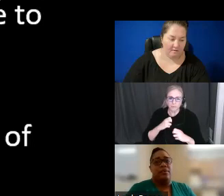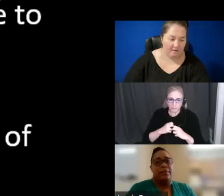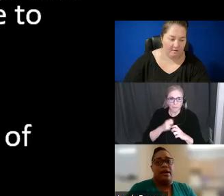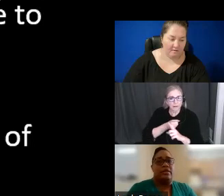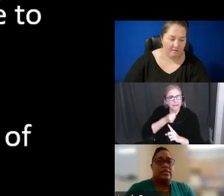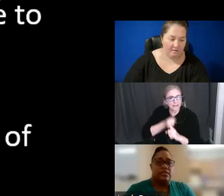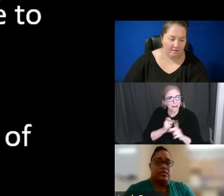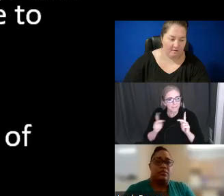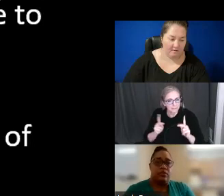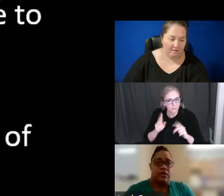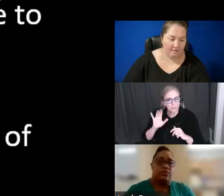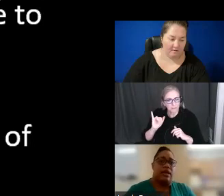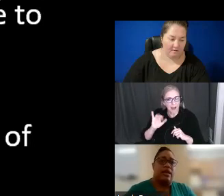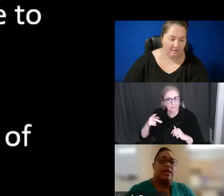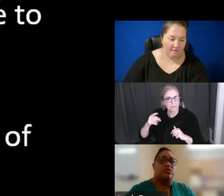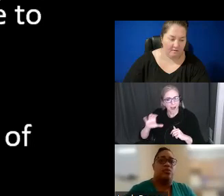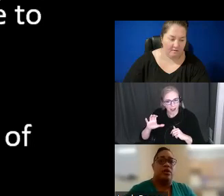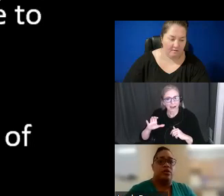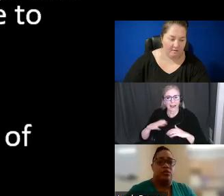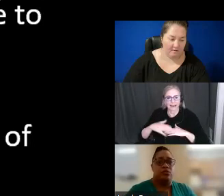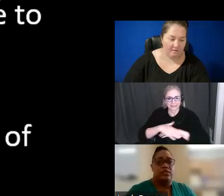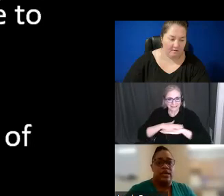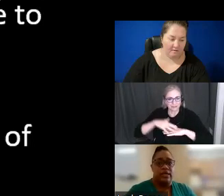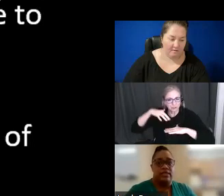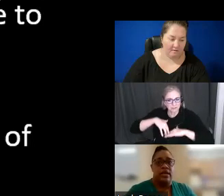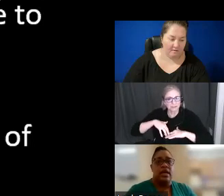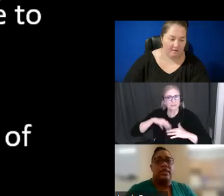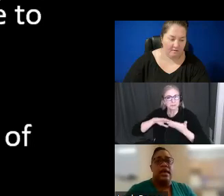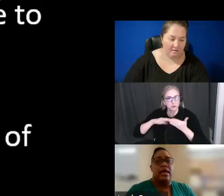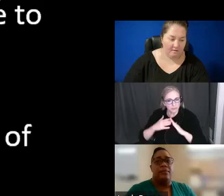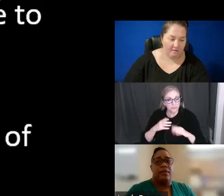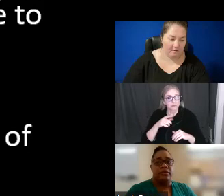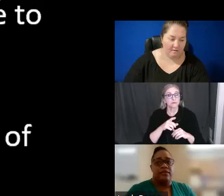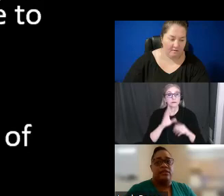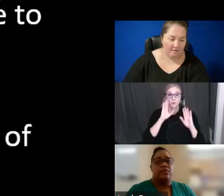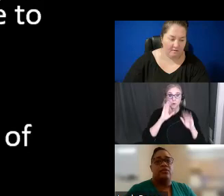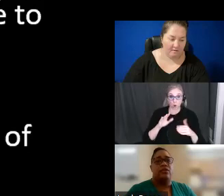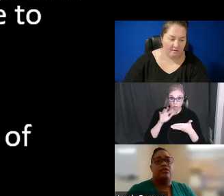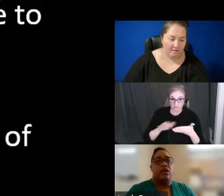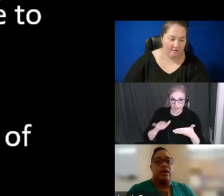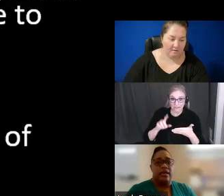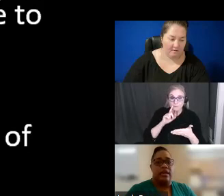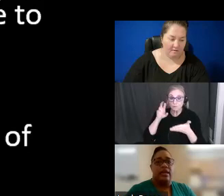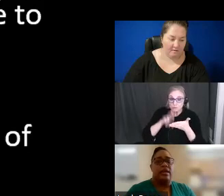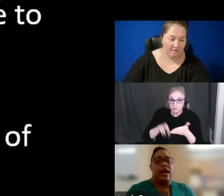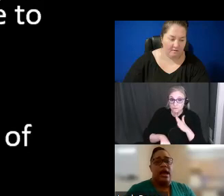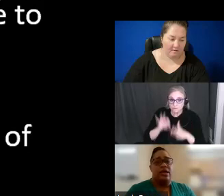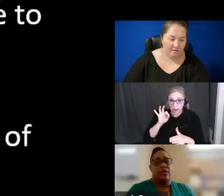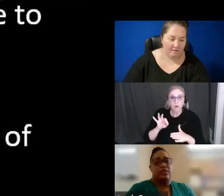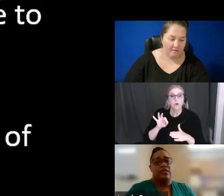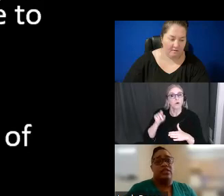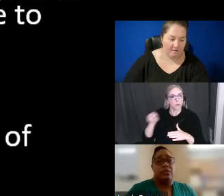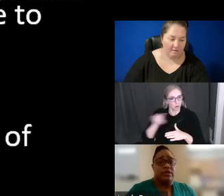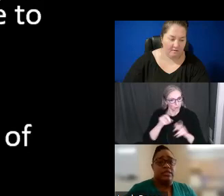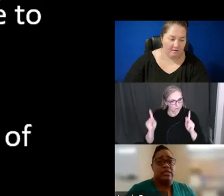individuals in BIPOC and Indigenous communities, right? And so we know through studies that members of these communities are, again, at a